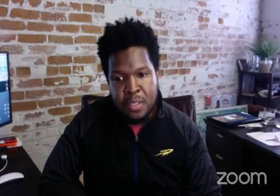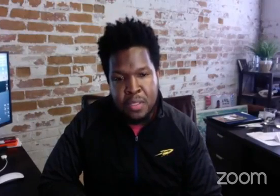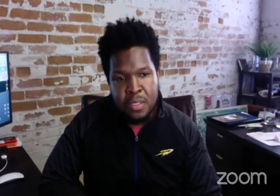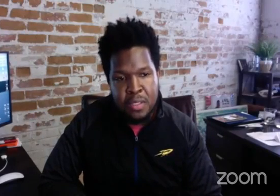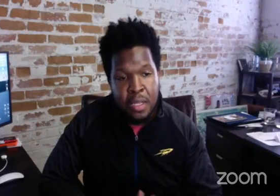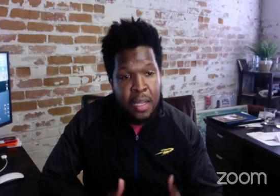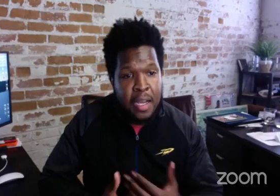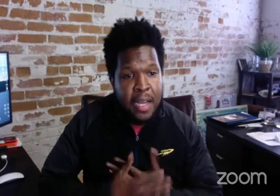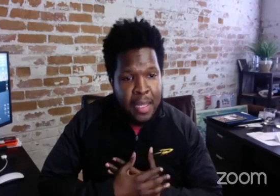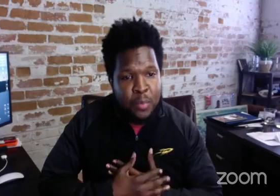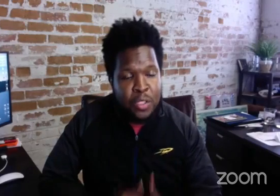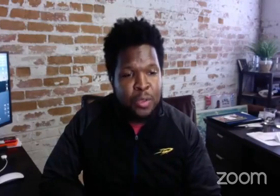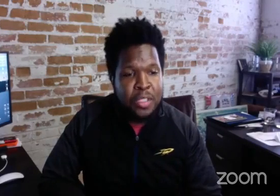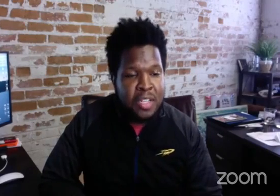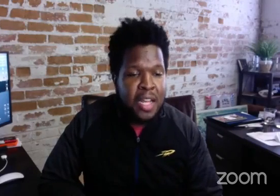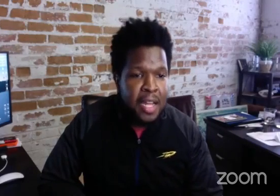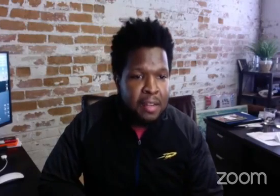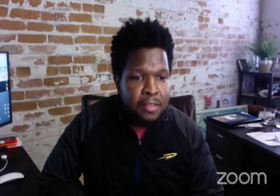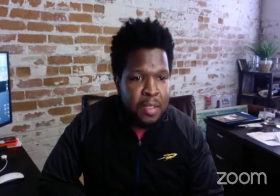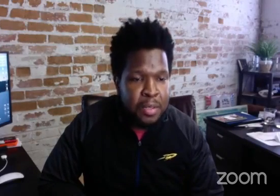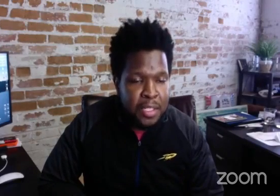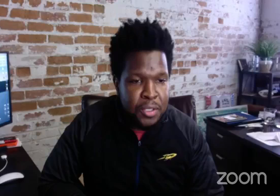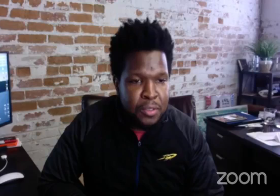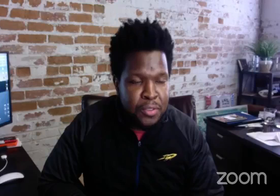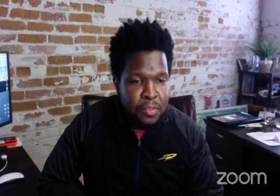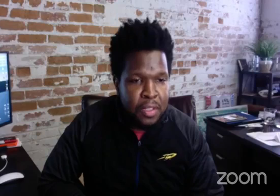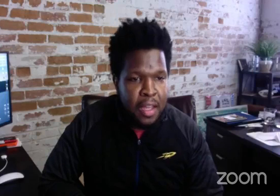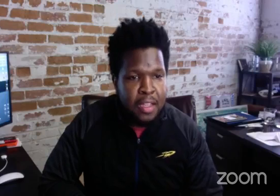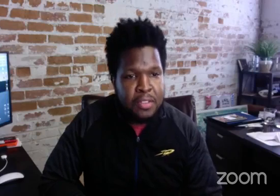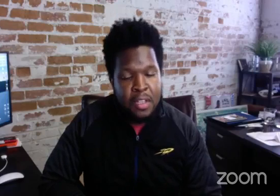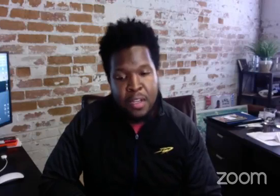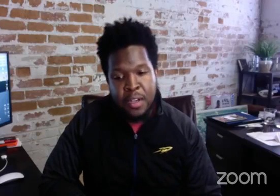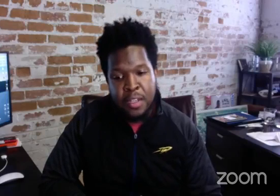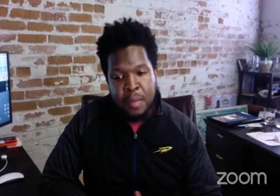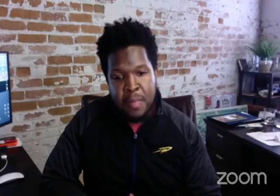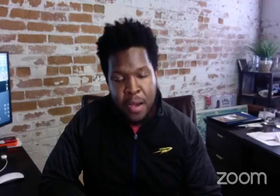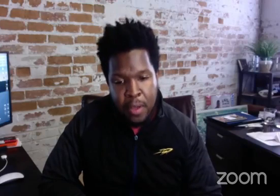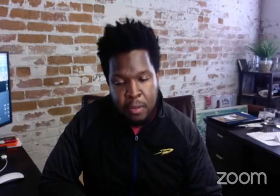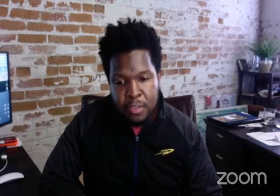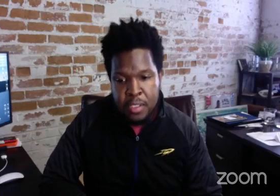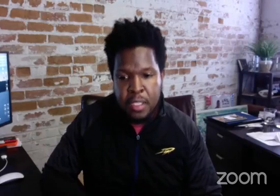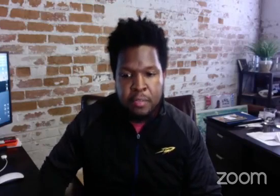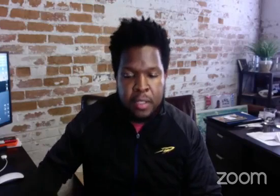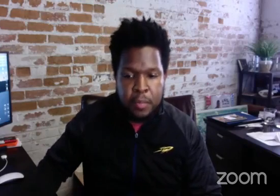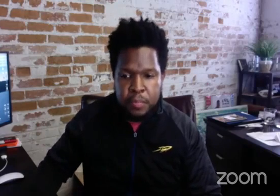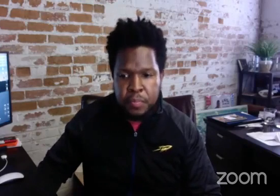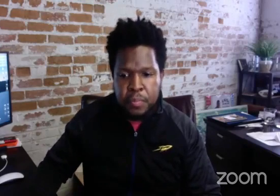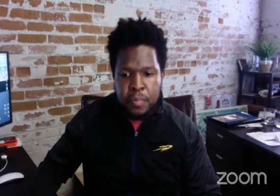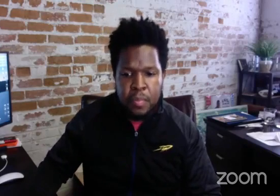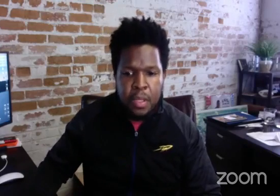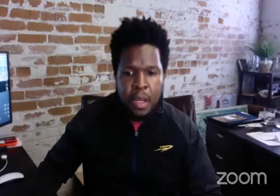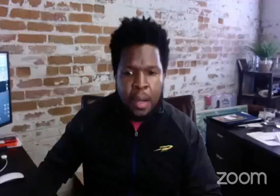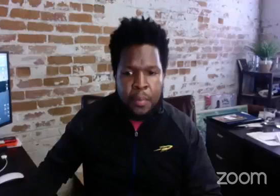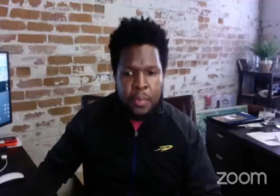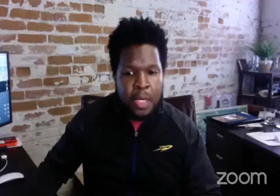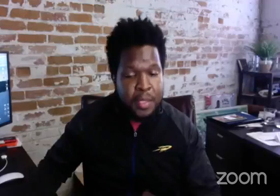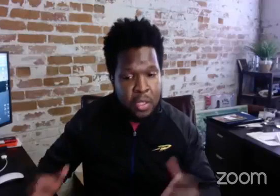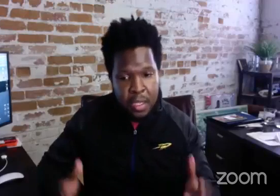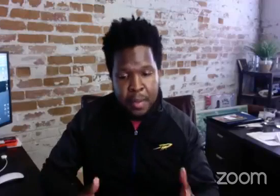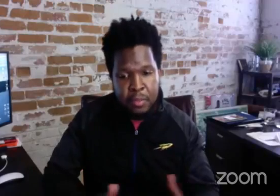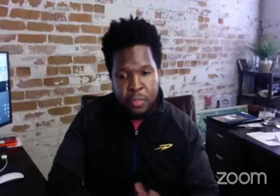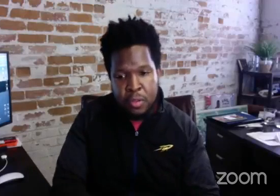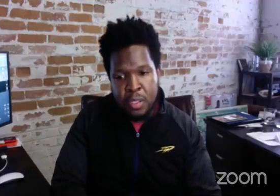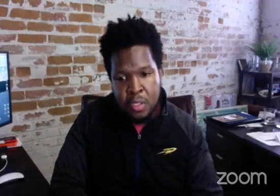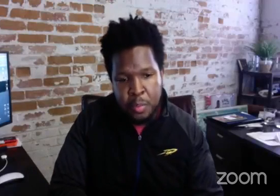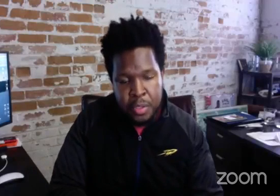Micro Businesses. I'm Will Lucas, and I have the pleasure of serving as your moderator for this evening. I'm going to be